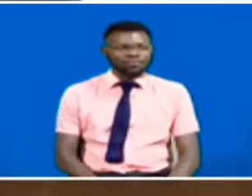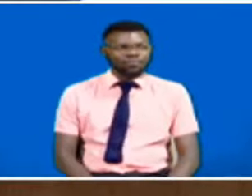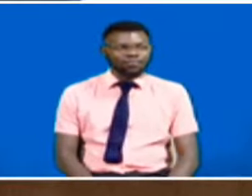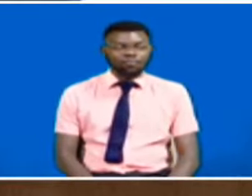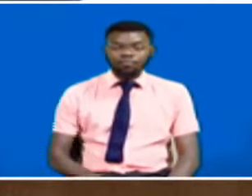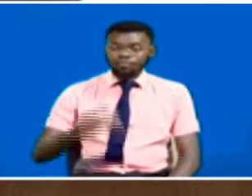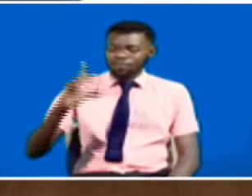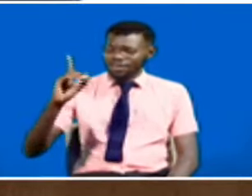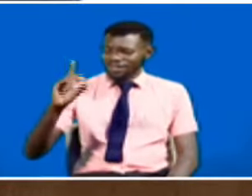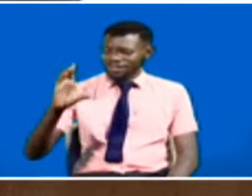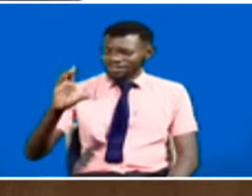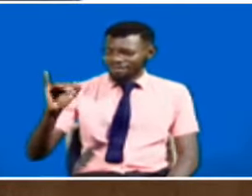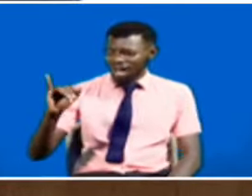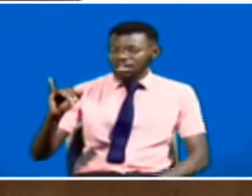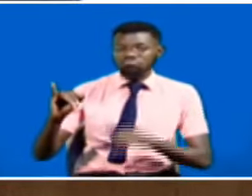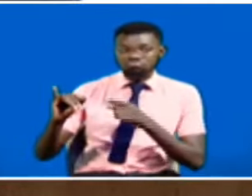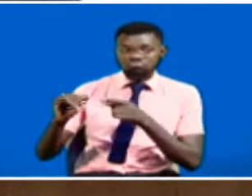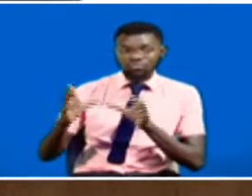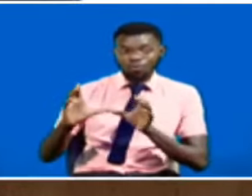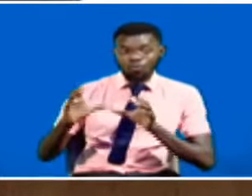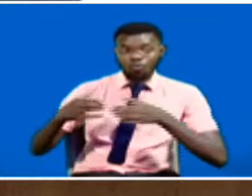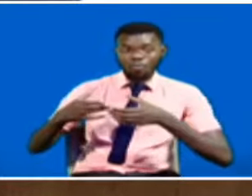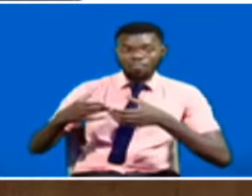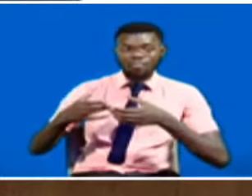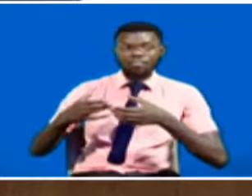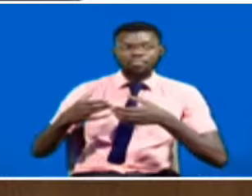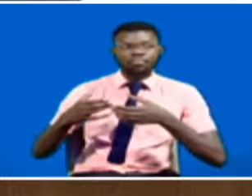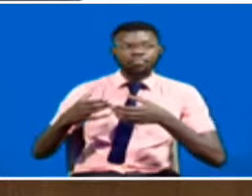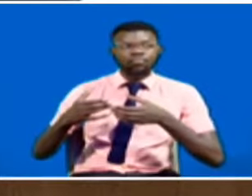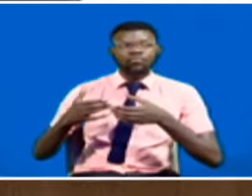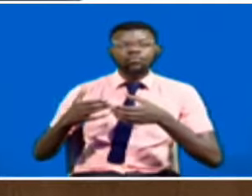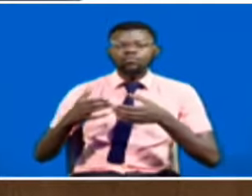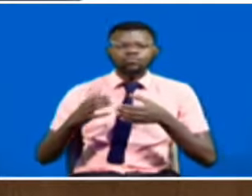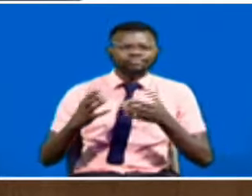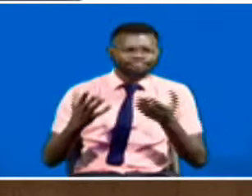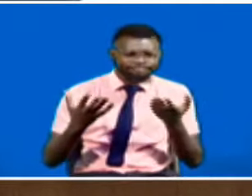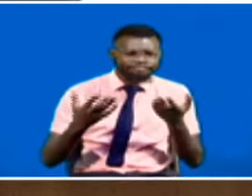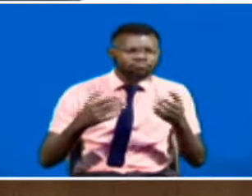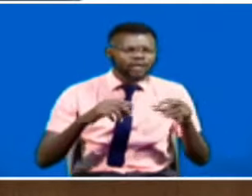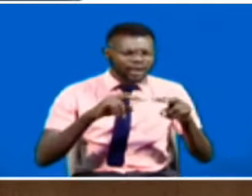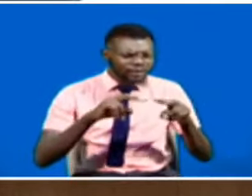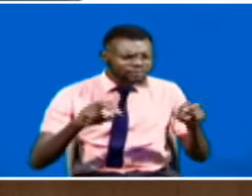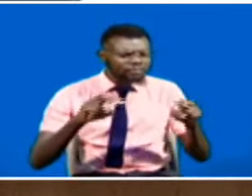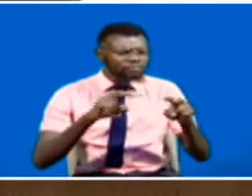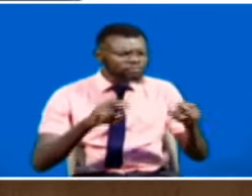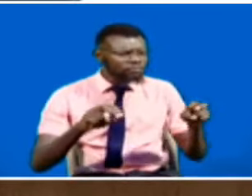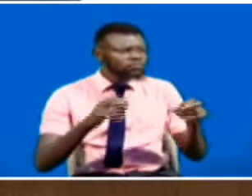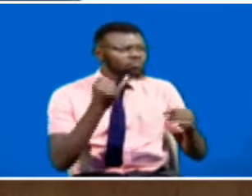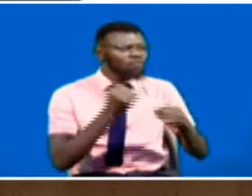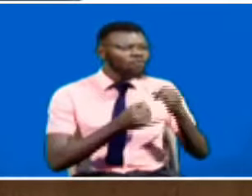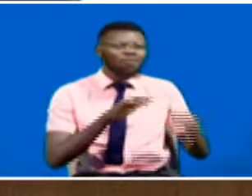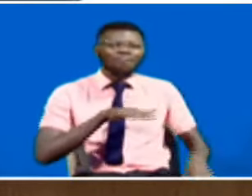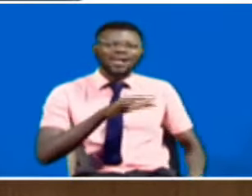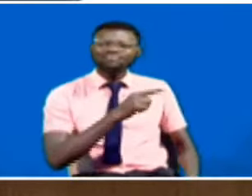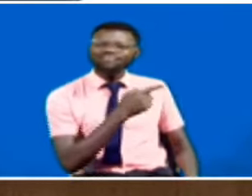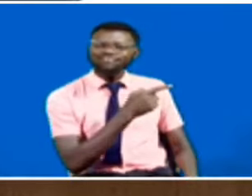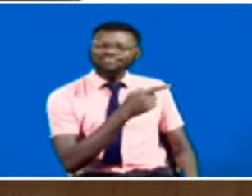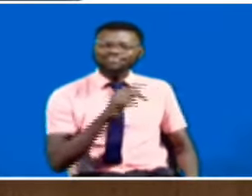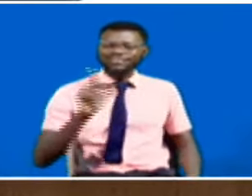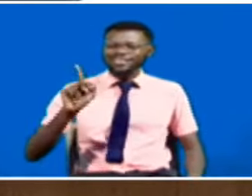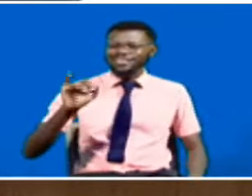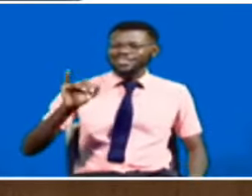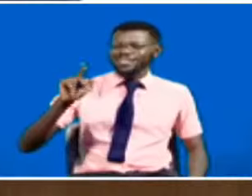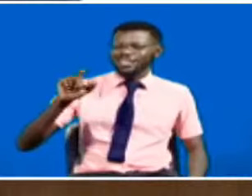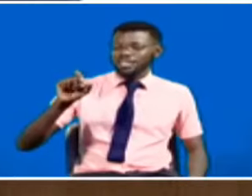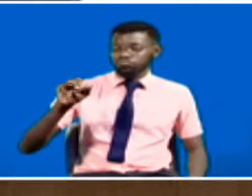Homicide detectives from the Directorate of Criminal Investigations have traced the last moments of the late world marathon record holder, Kelvin